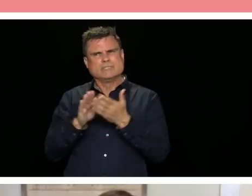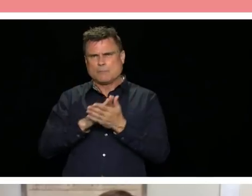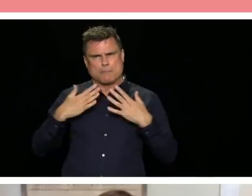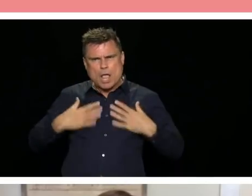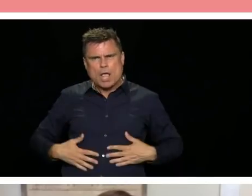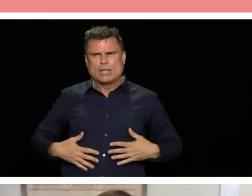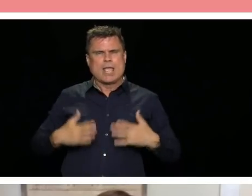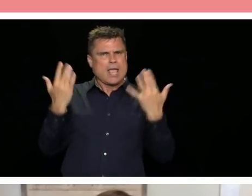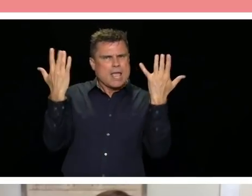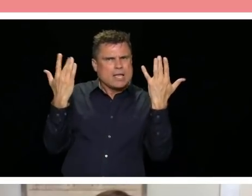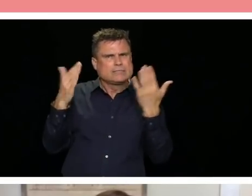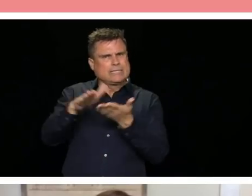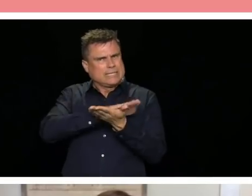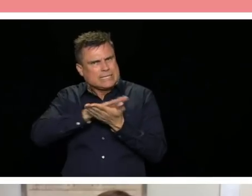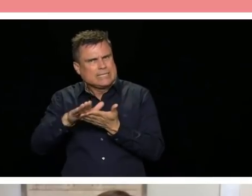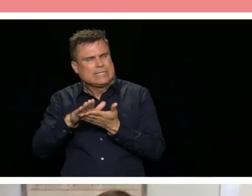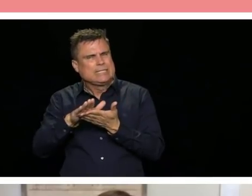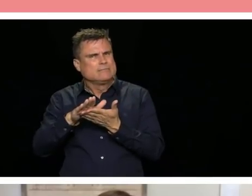before